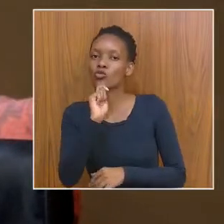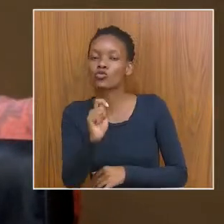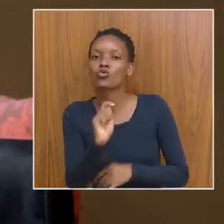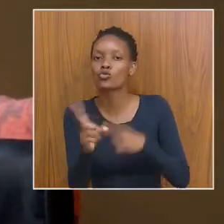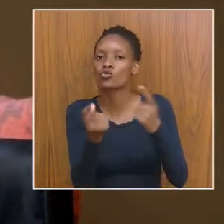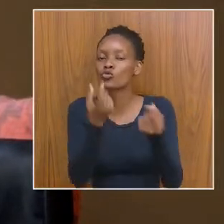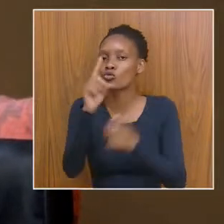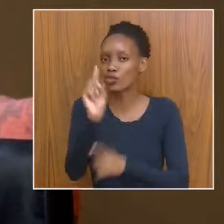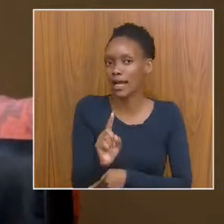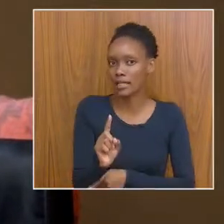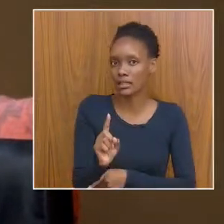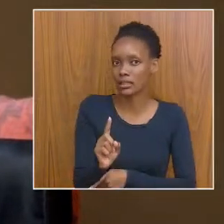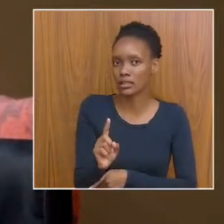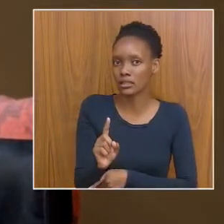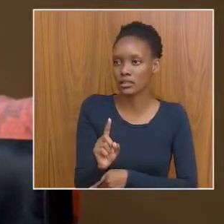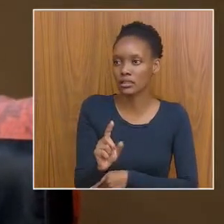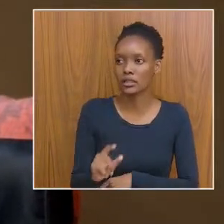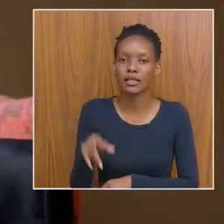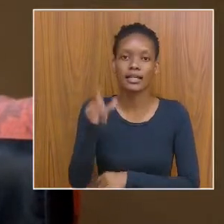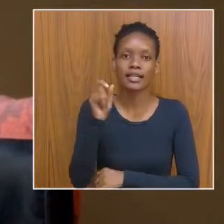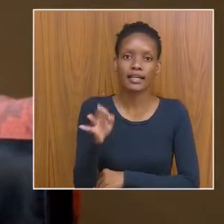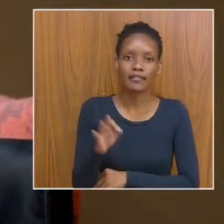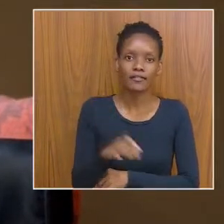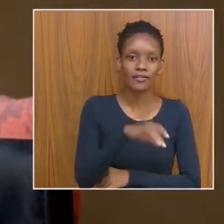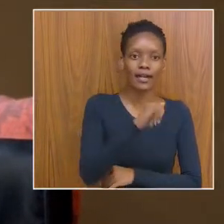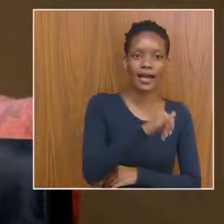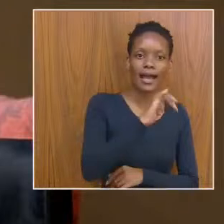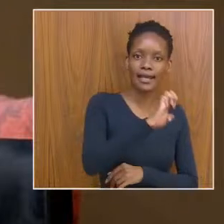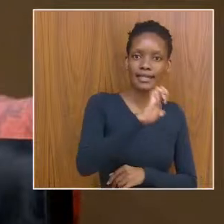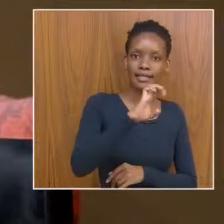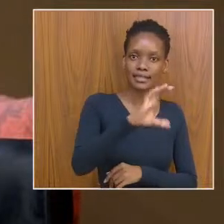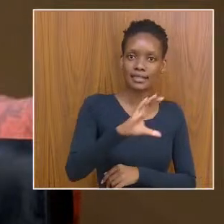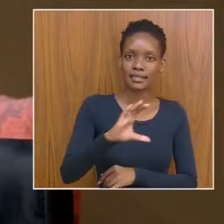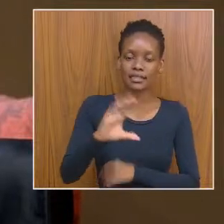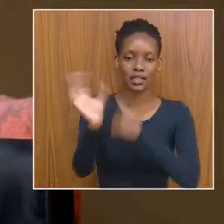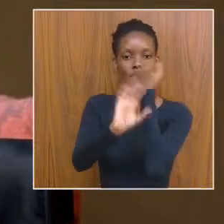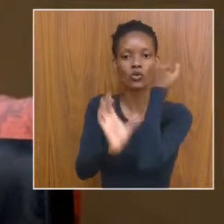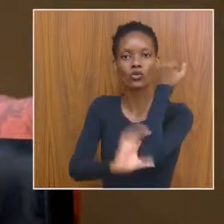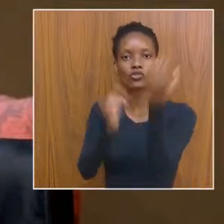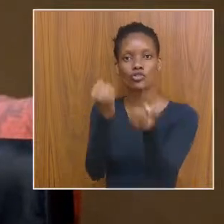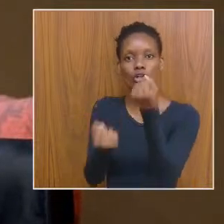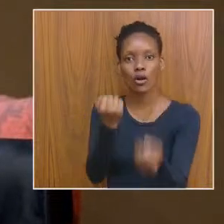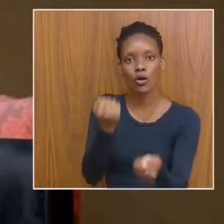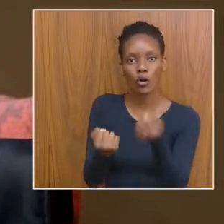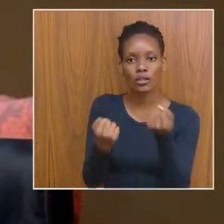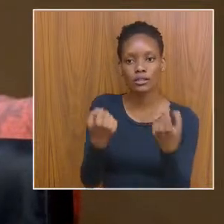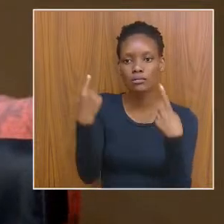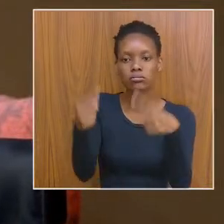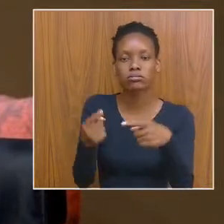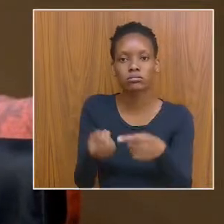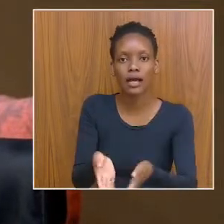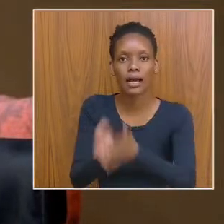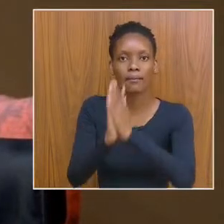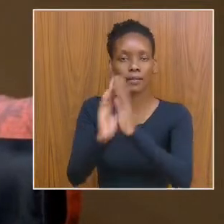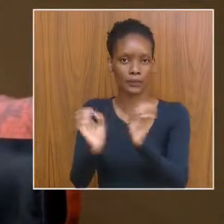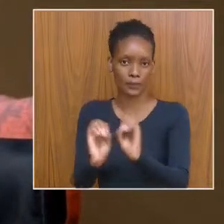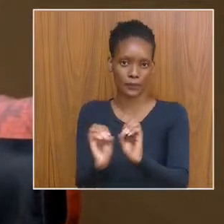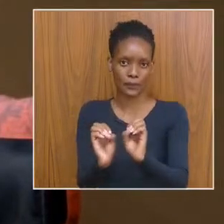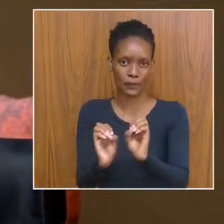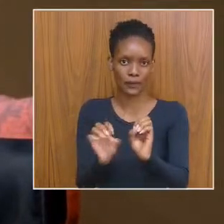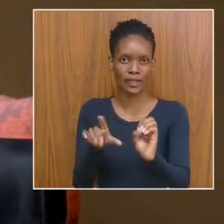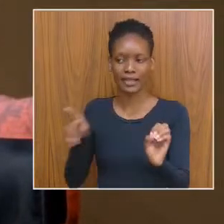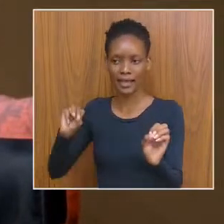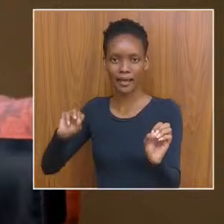if the IEC had not gone this route of approaching the Concord? Can the initial complainant do